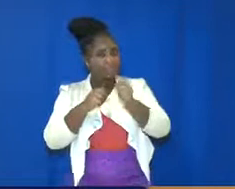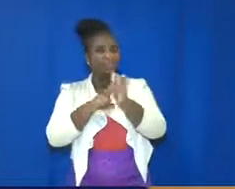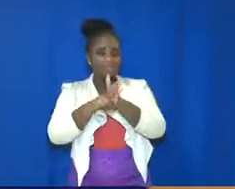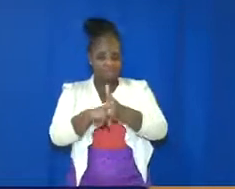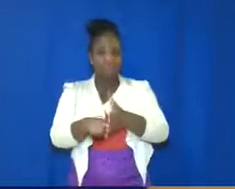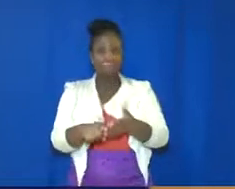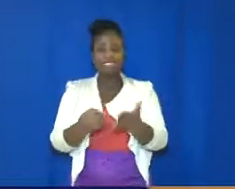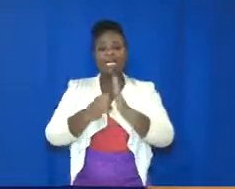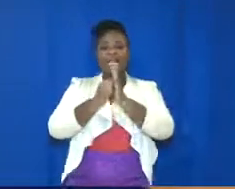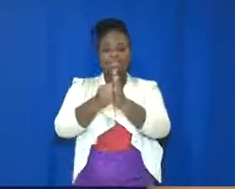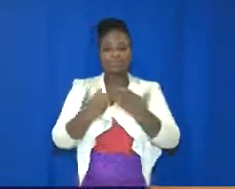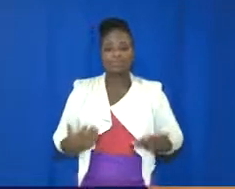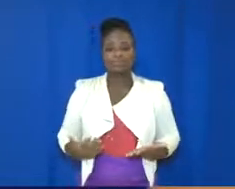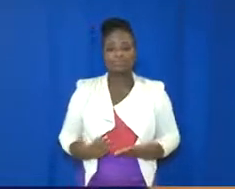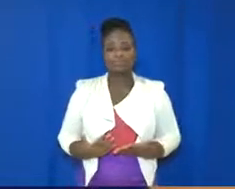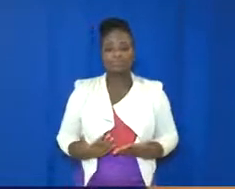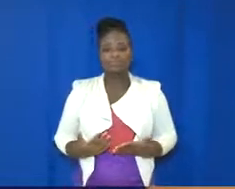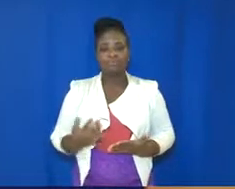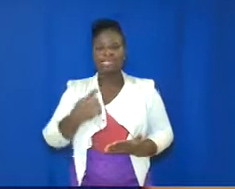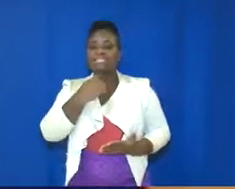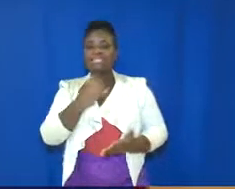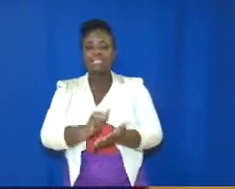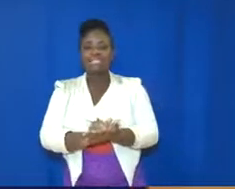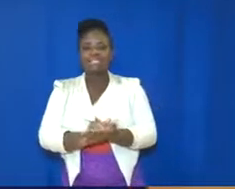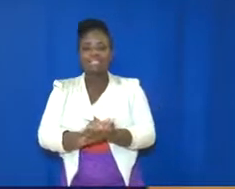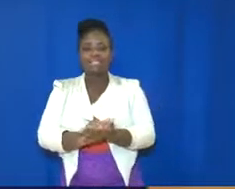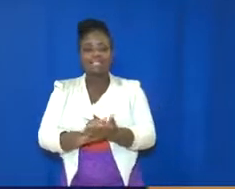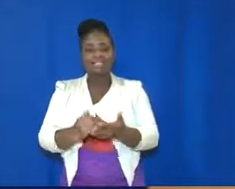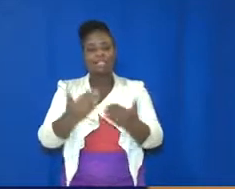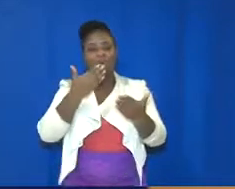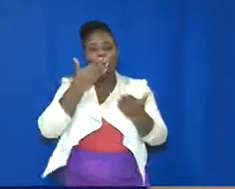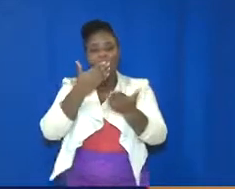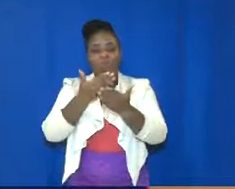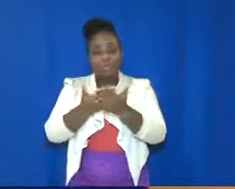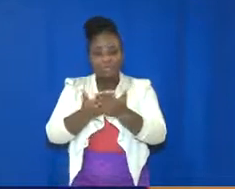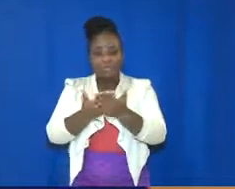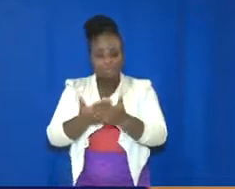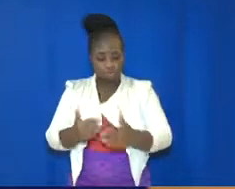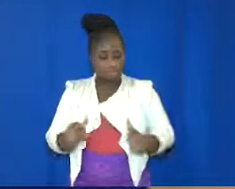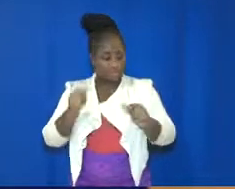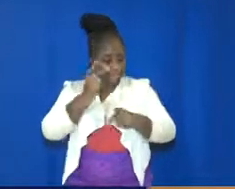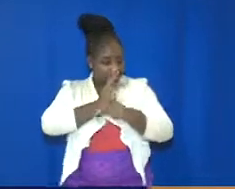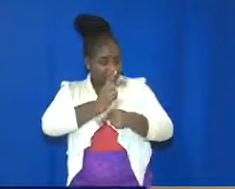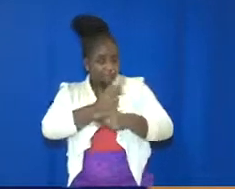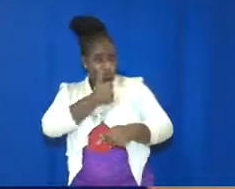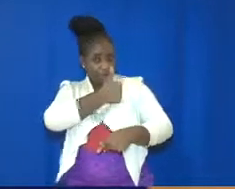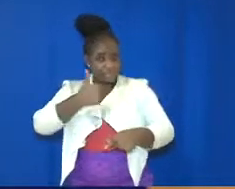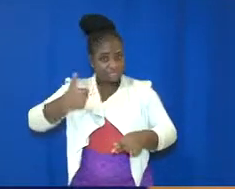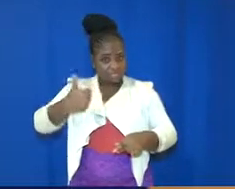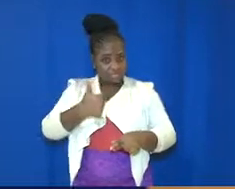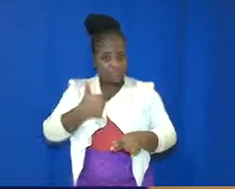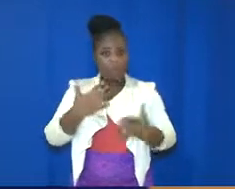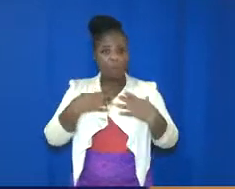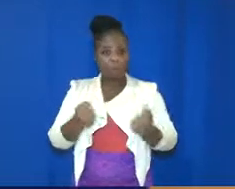virus. For instance, we're told that the key vitamins that fortify our immune system